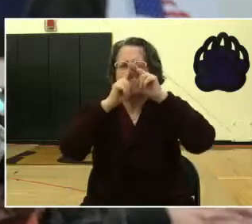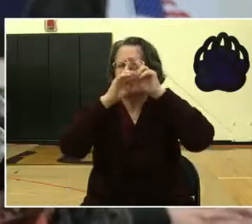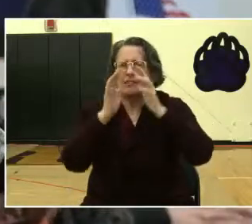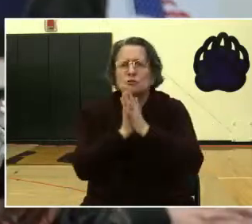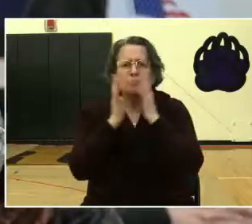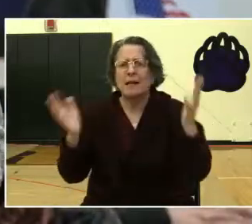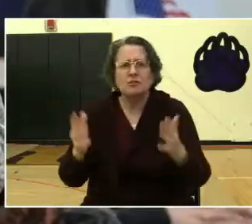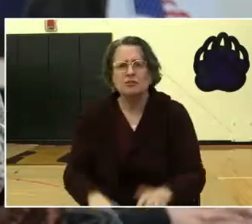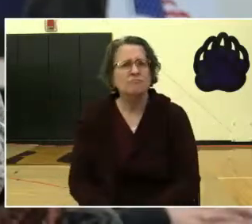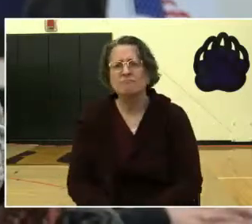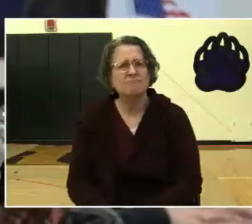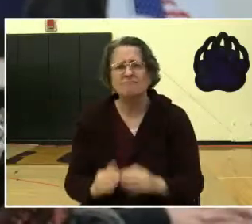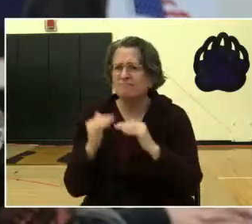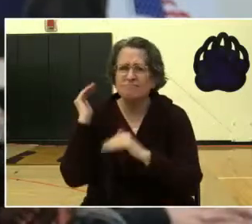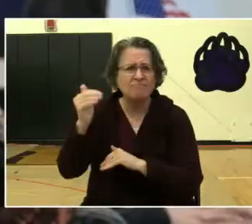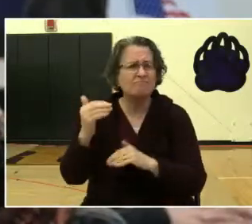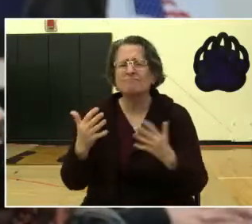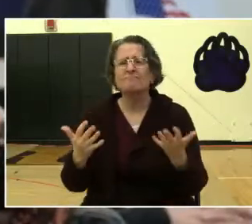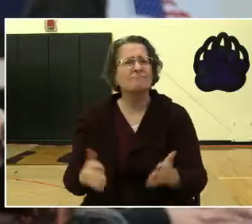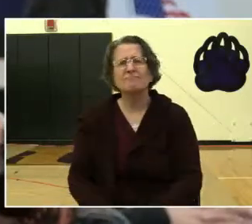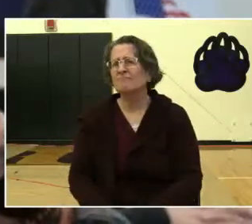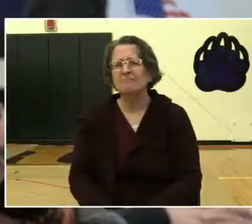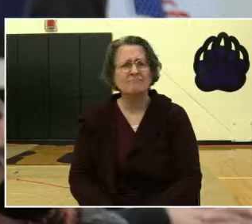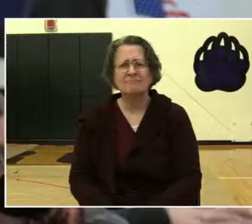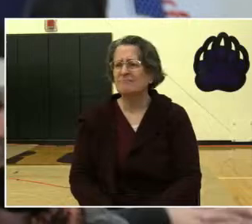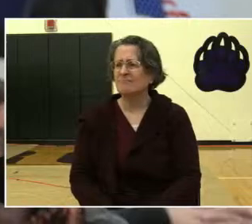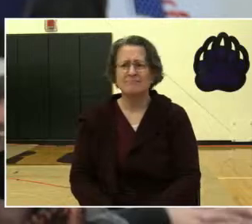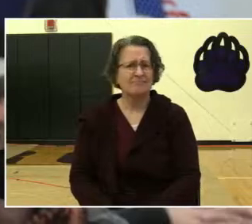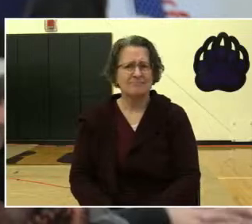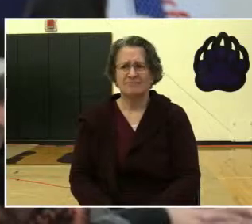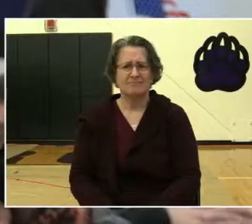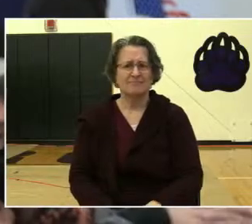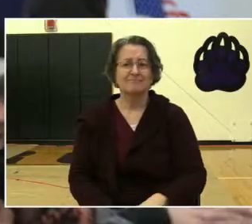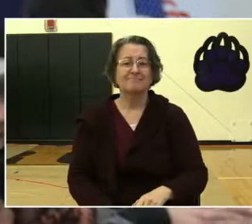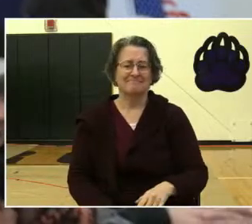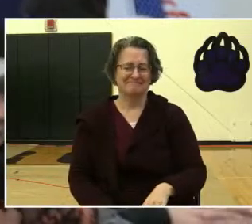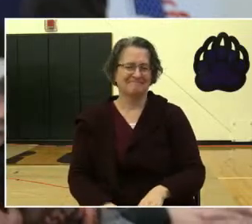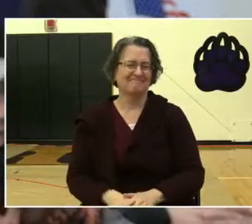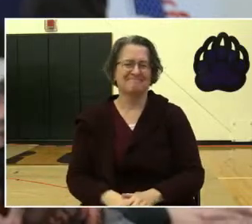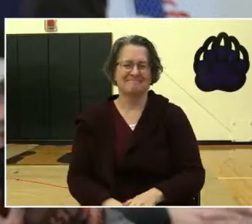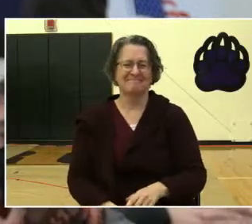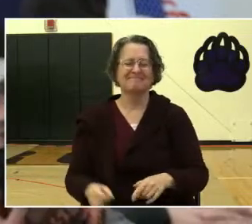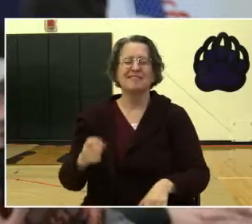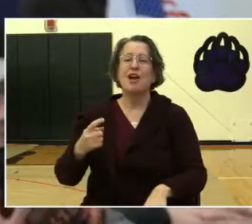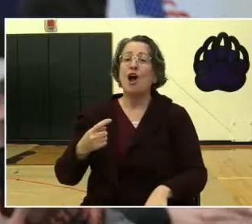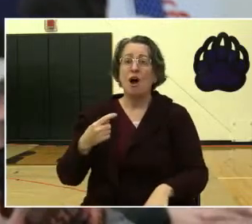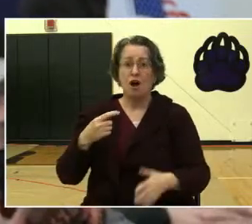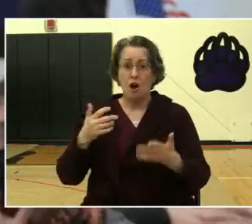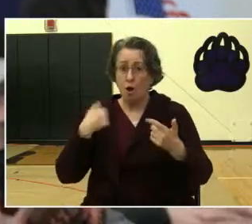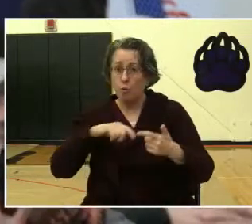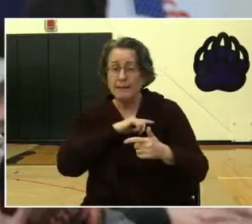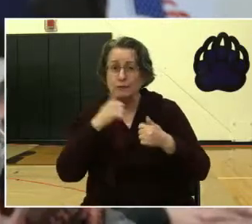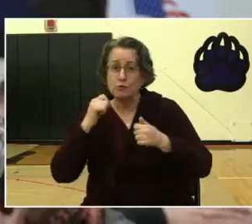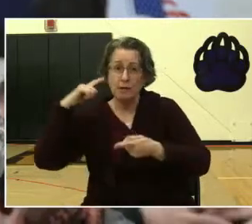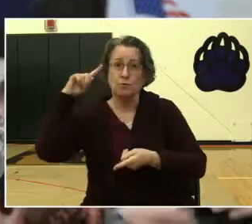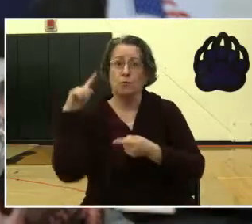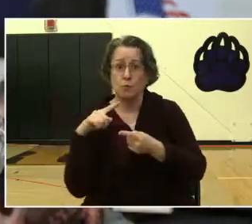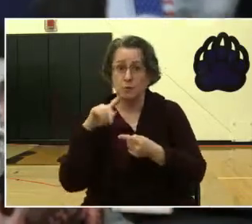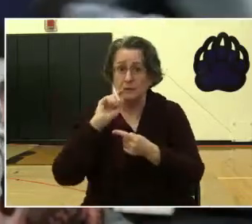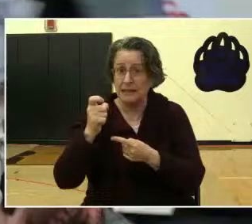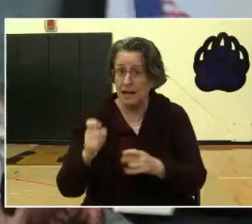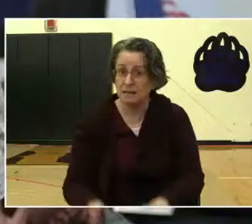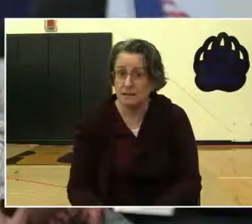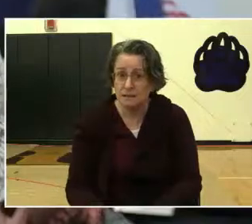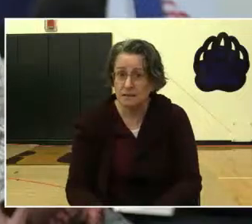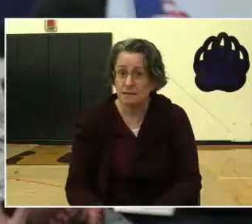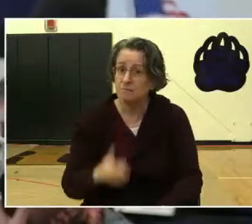uh um how hard are we really trying uh to keep these taxes down